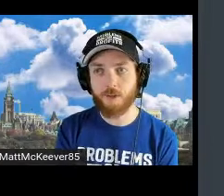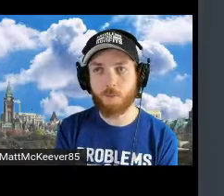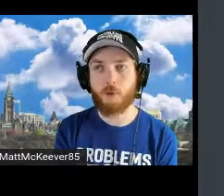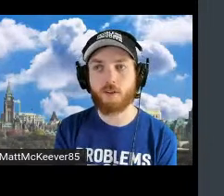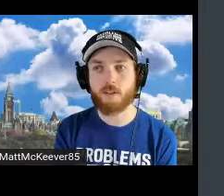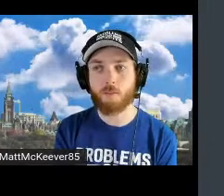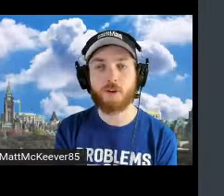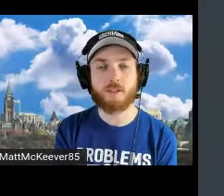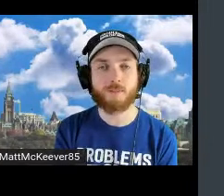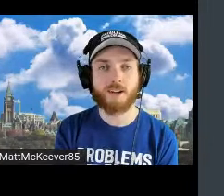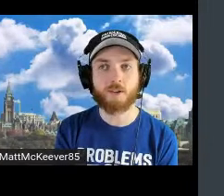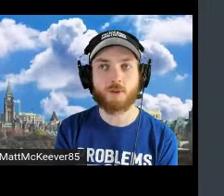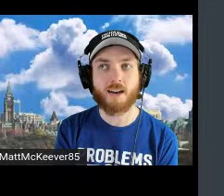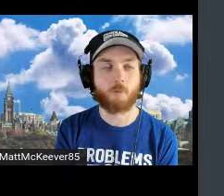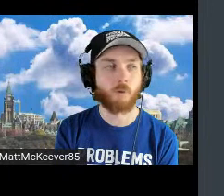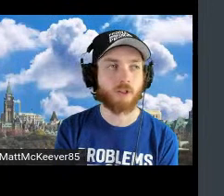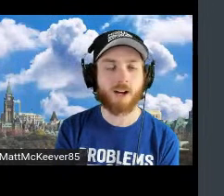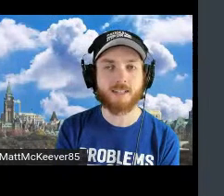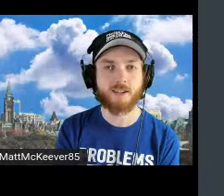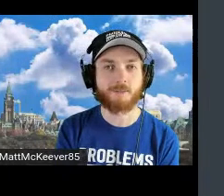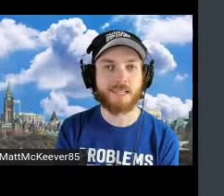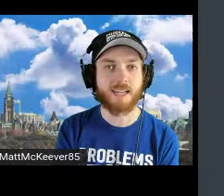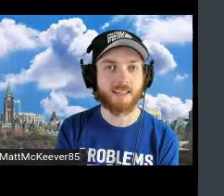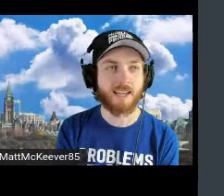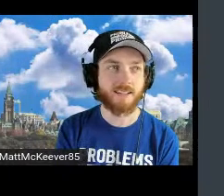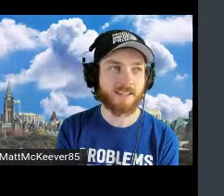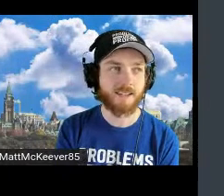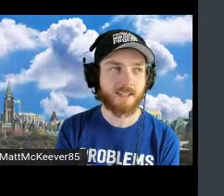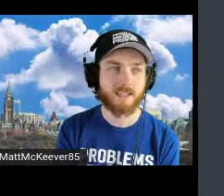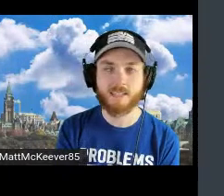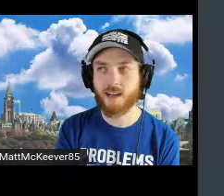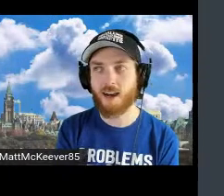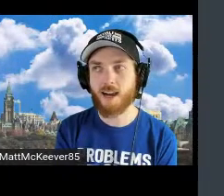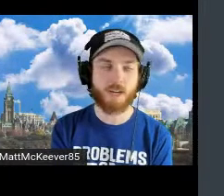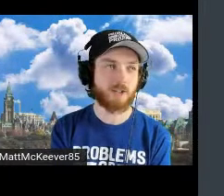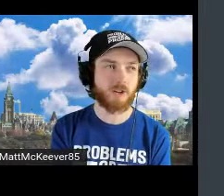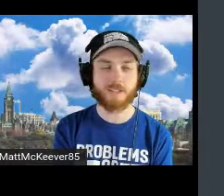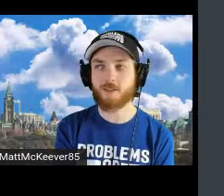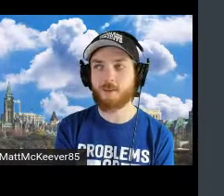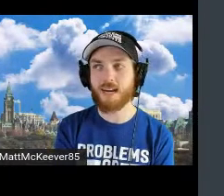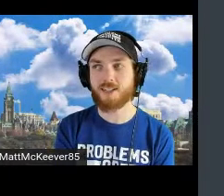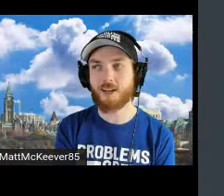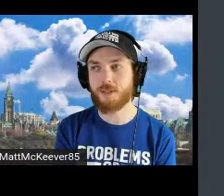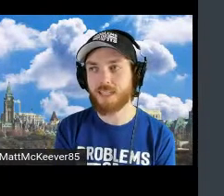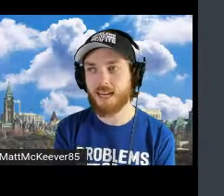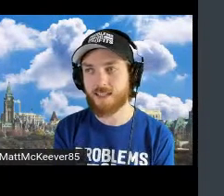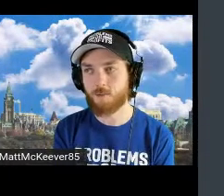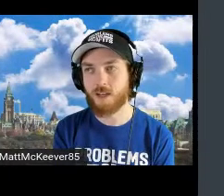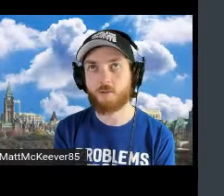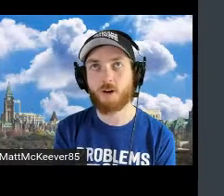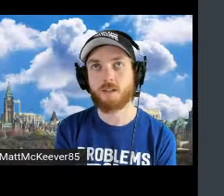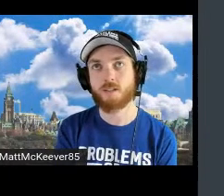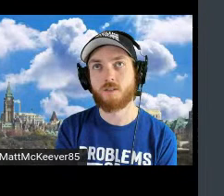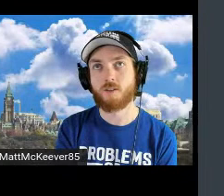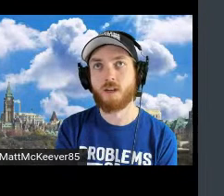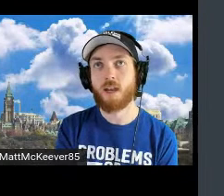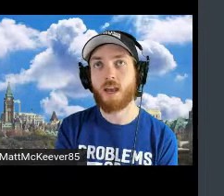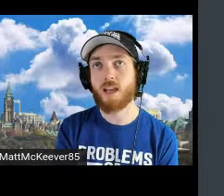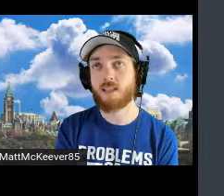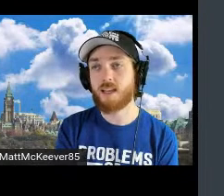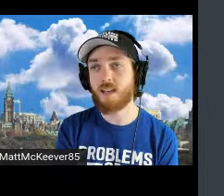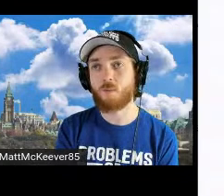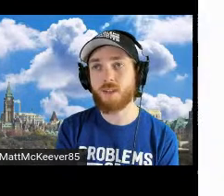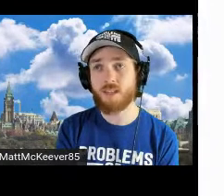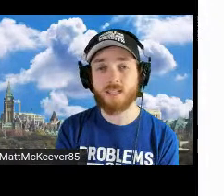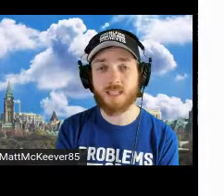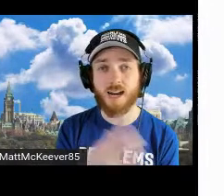just love for you to point to me on the graph where lockdowns begin and end, because I'm not sure if it's going to match up exactly the way you want it to.